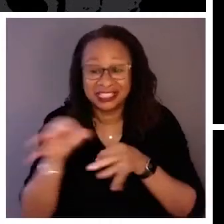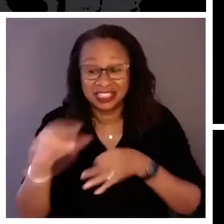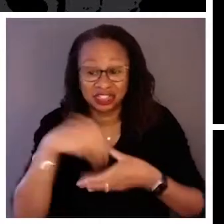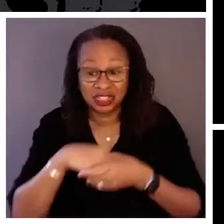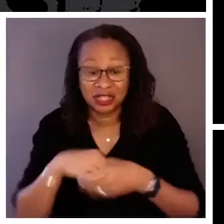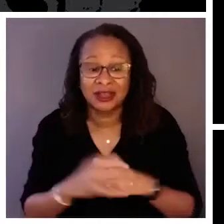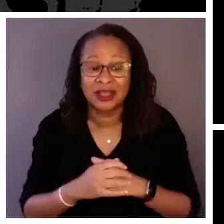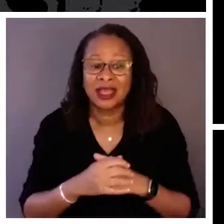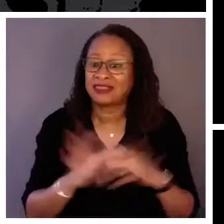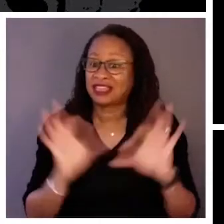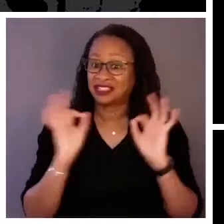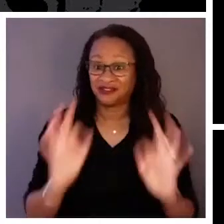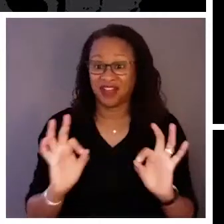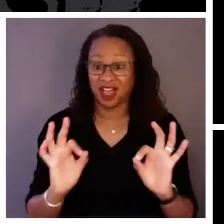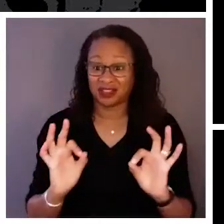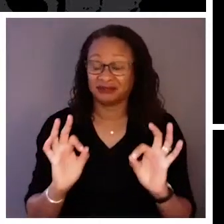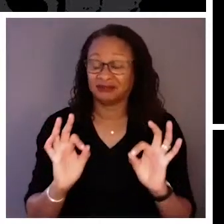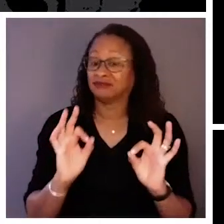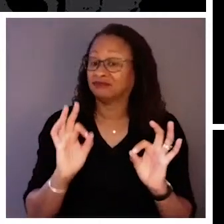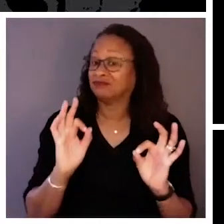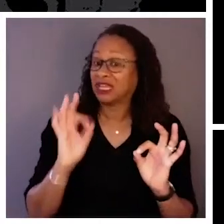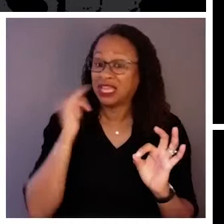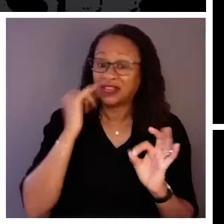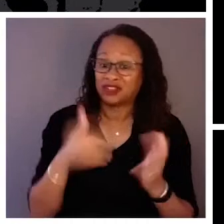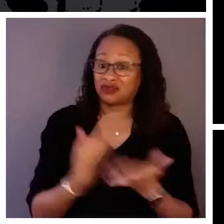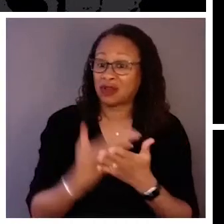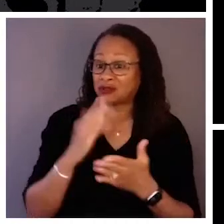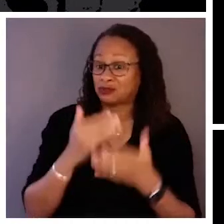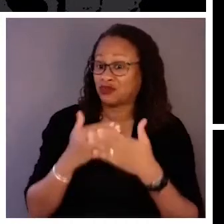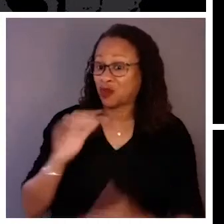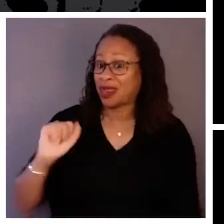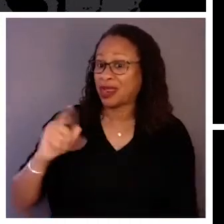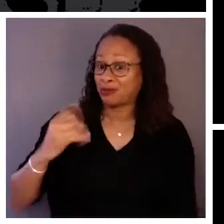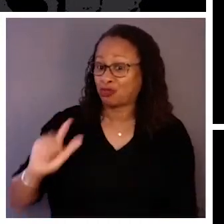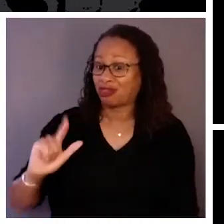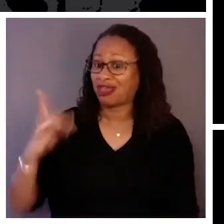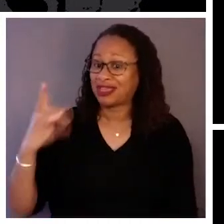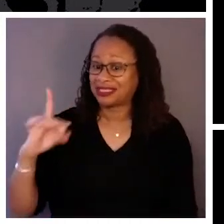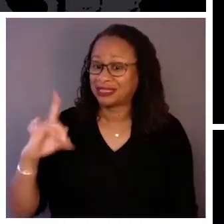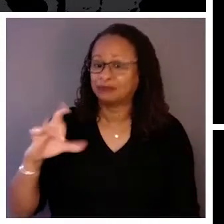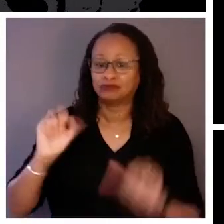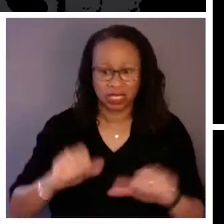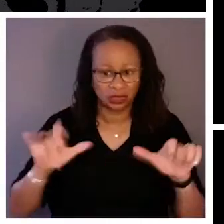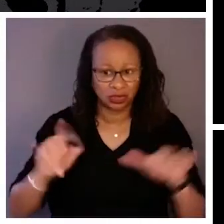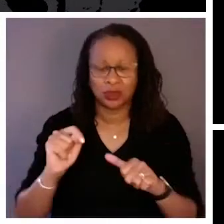in by the 18th of April this year. So you can do it online,